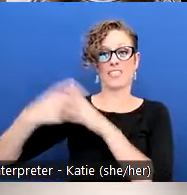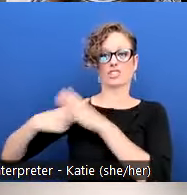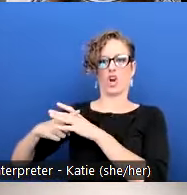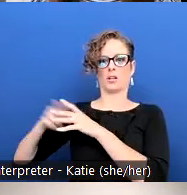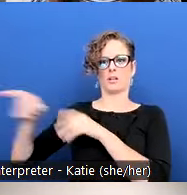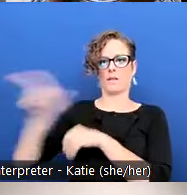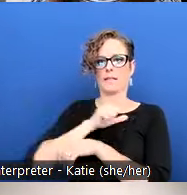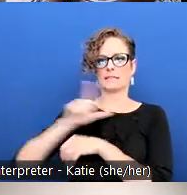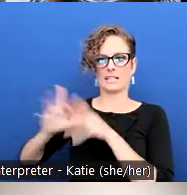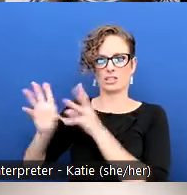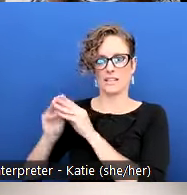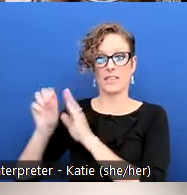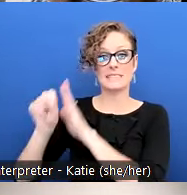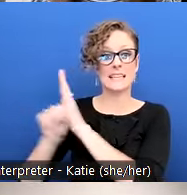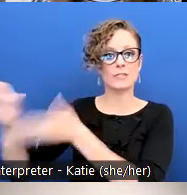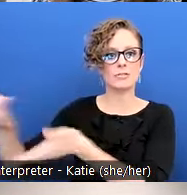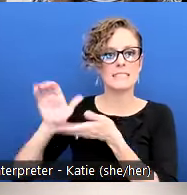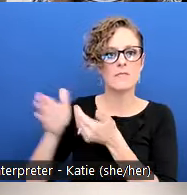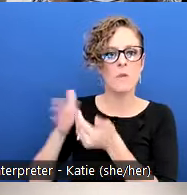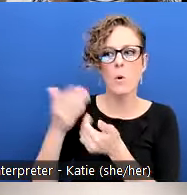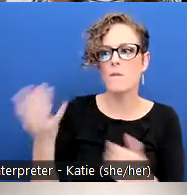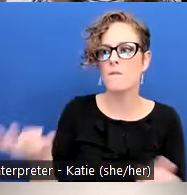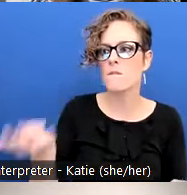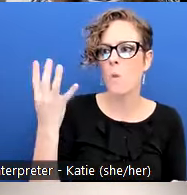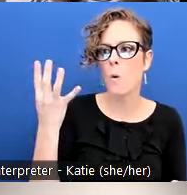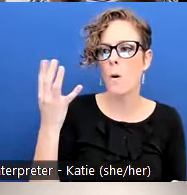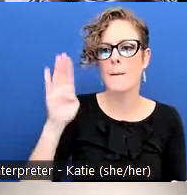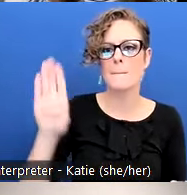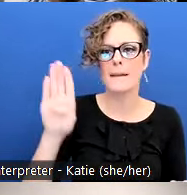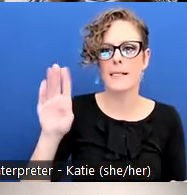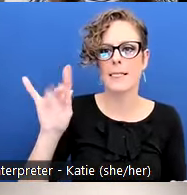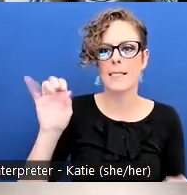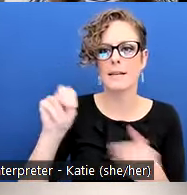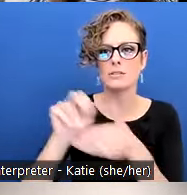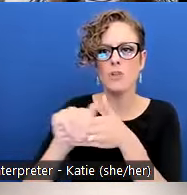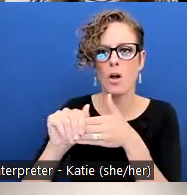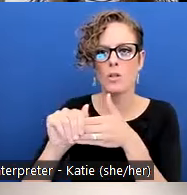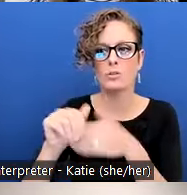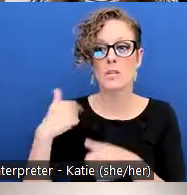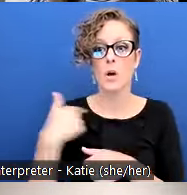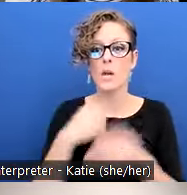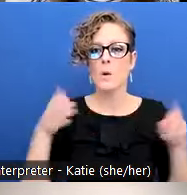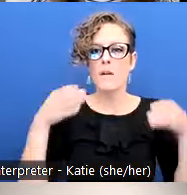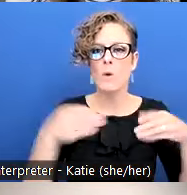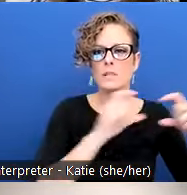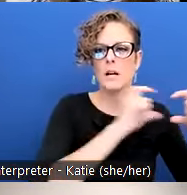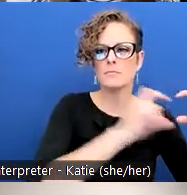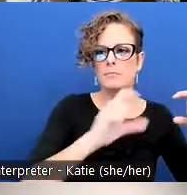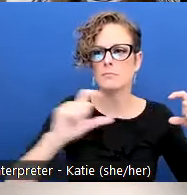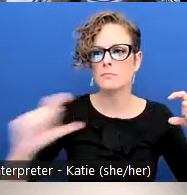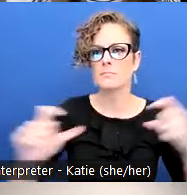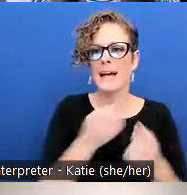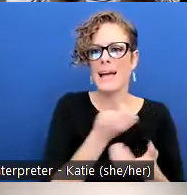has received almost $4 billion, and we were focused on a few different funds around economic recovery,